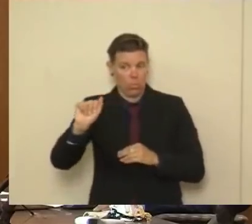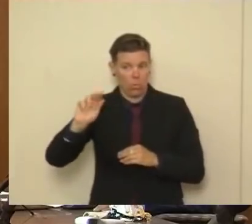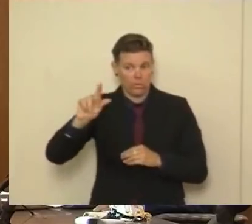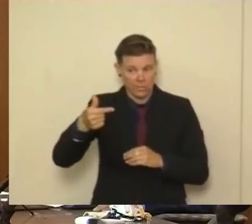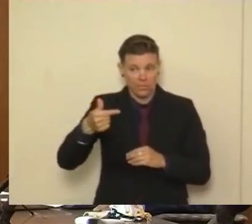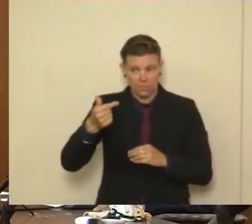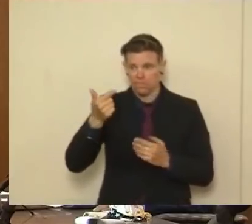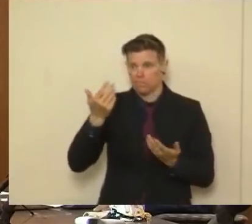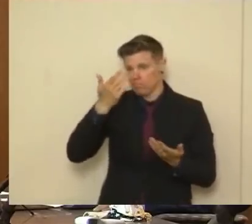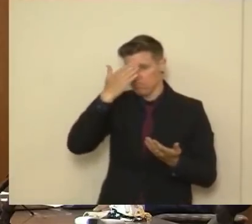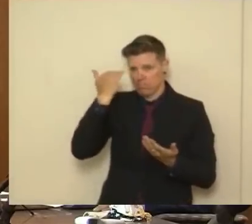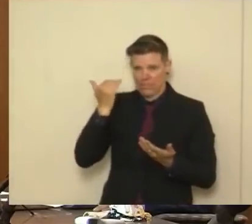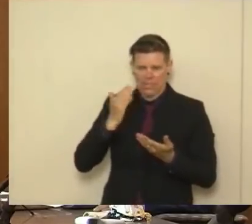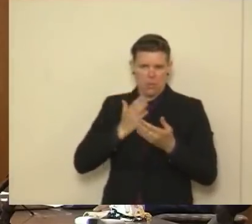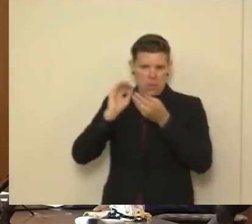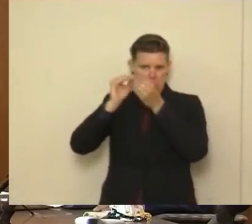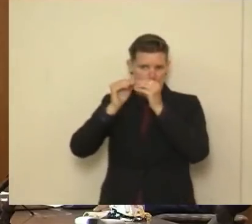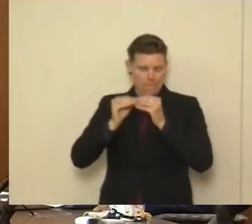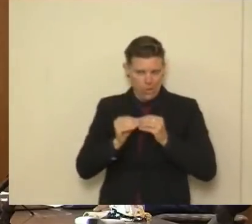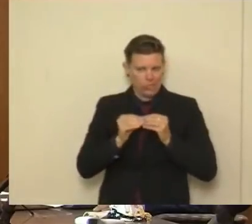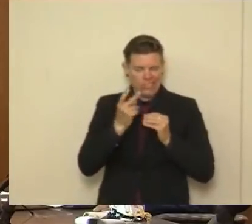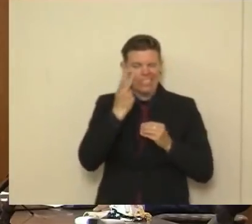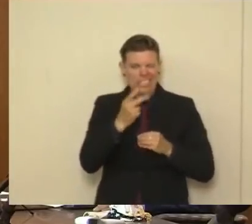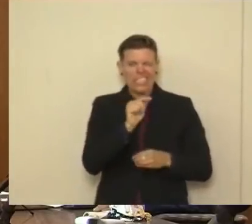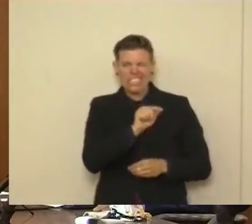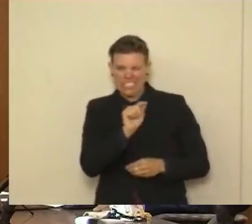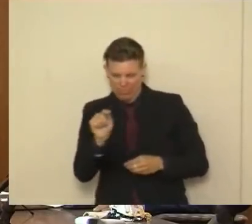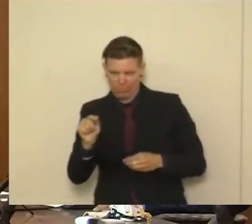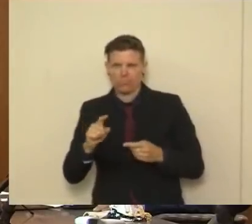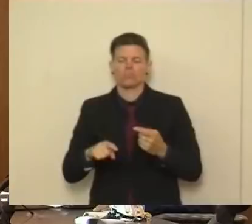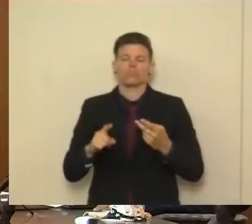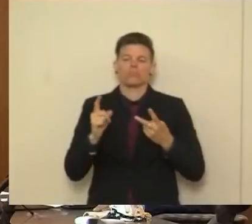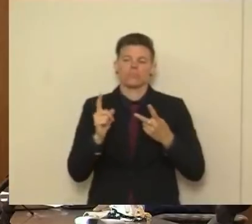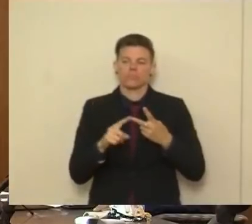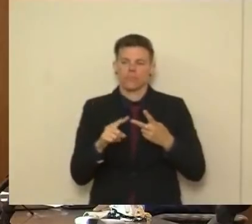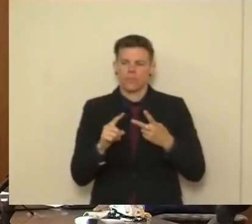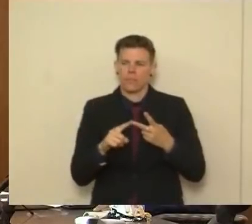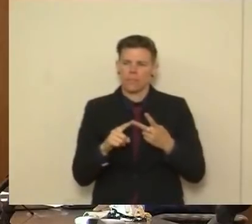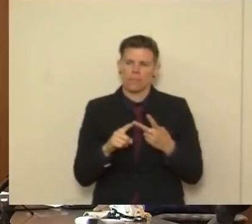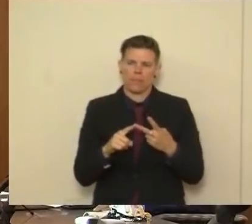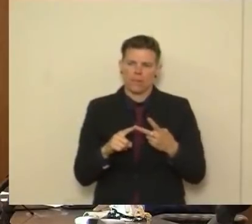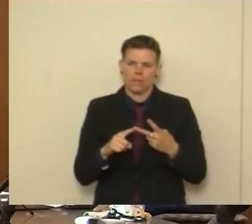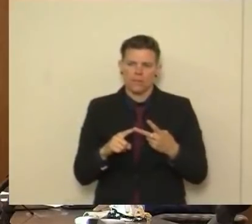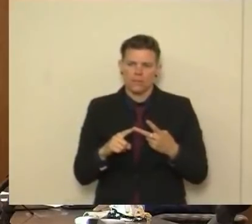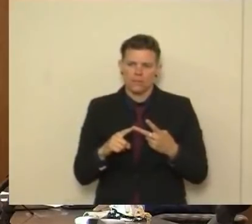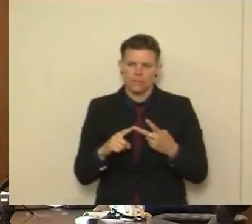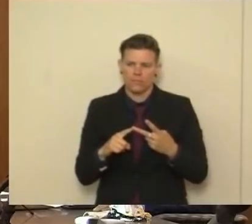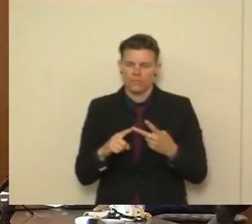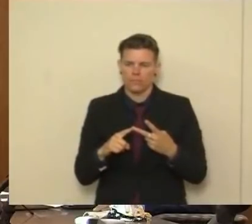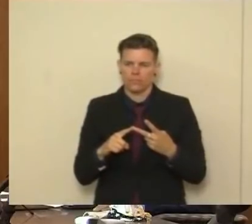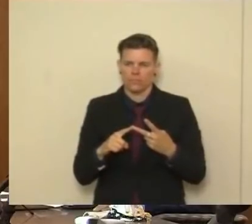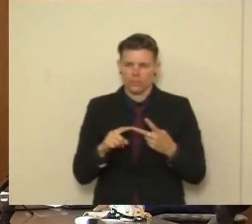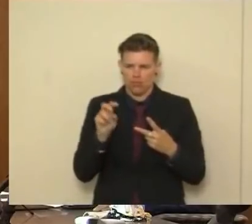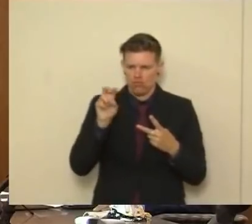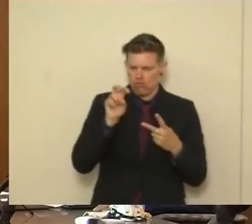that we're seeing? And then regarding the travel